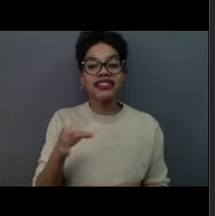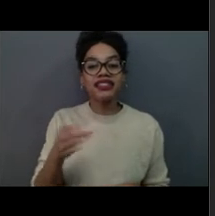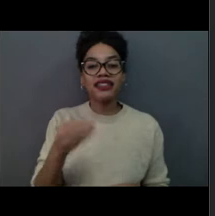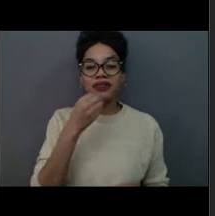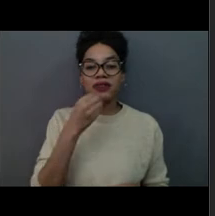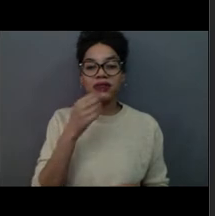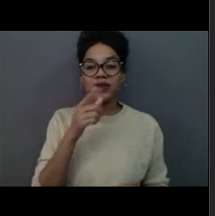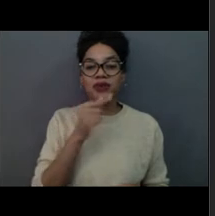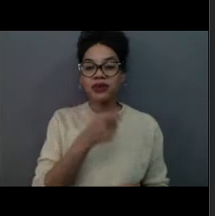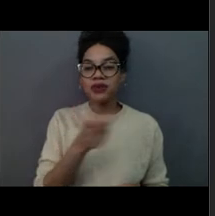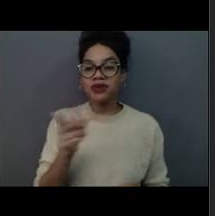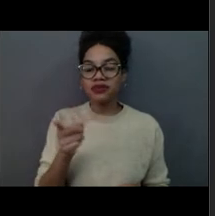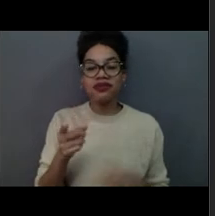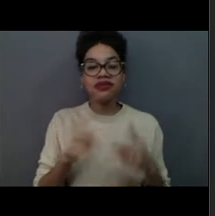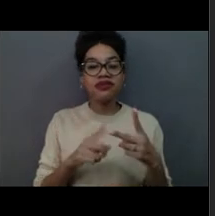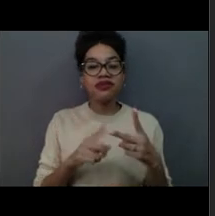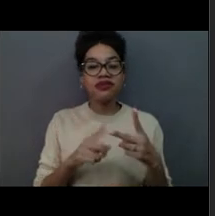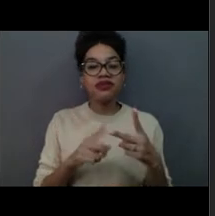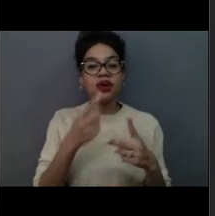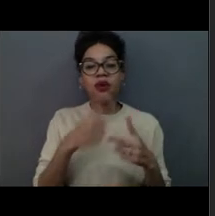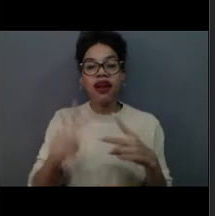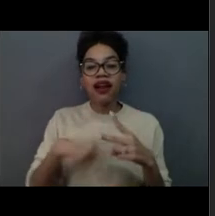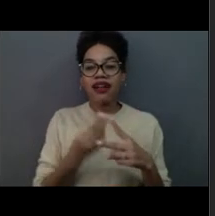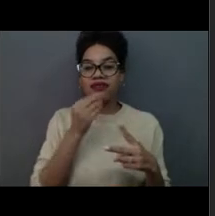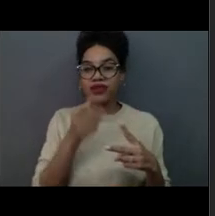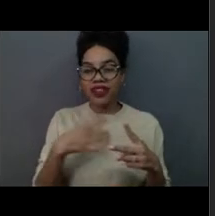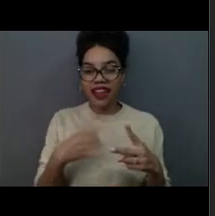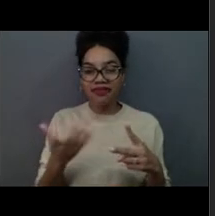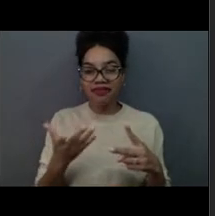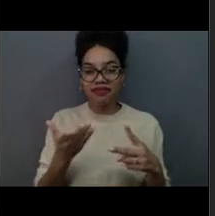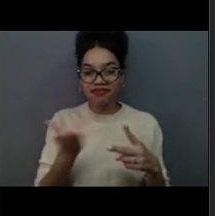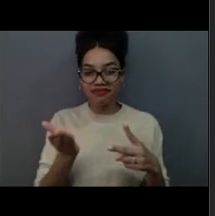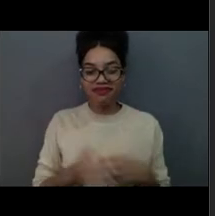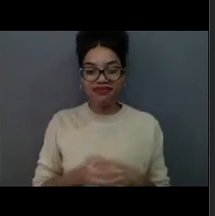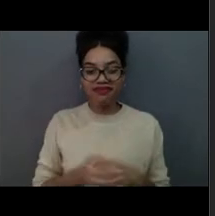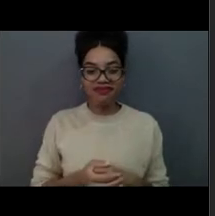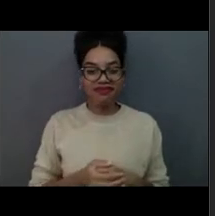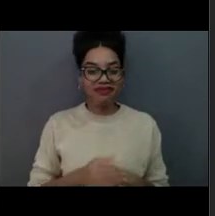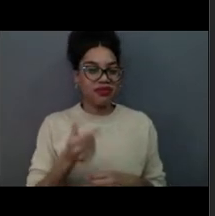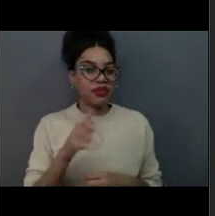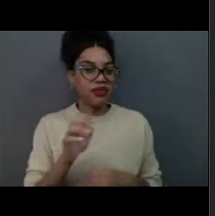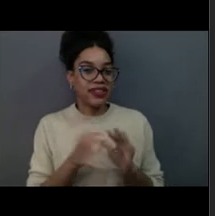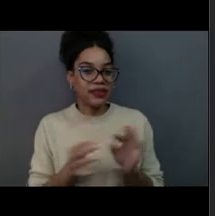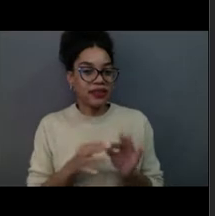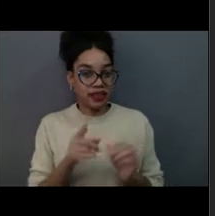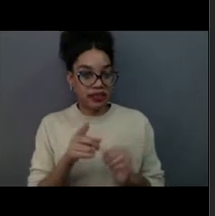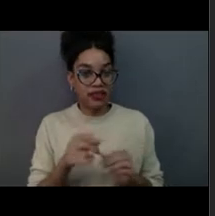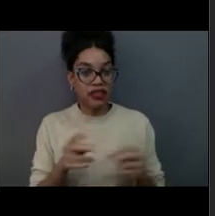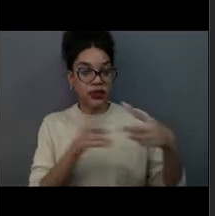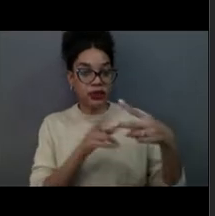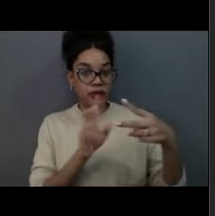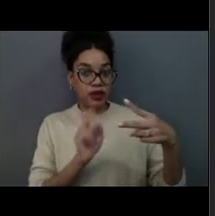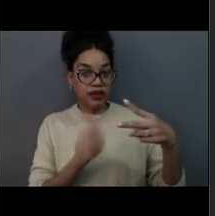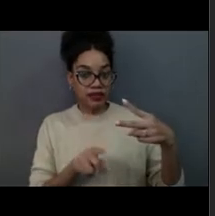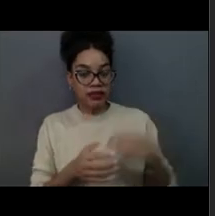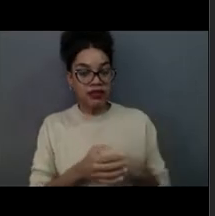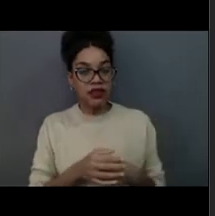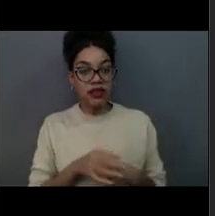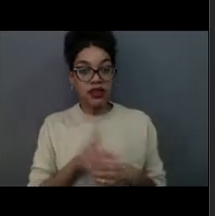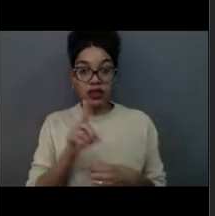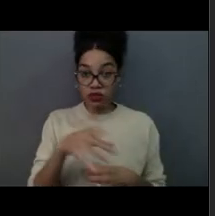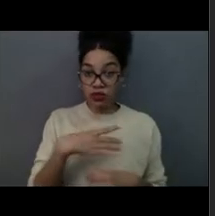like. Okay, this is Grace from the chat box. So what Whitney wants you to write in that box is, do you like